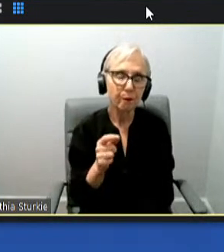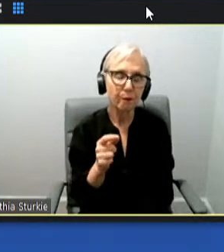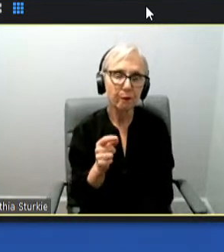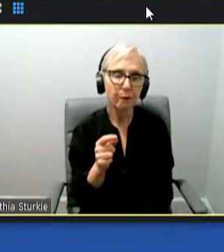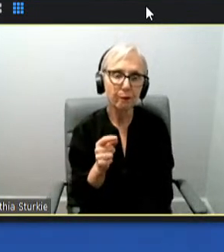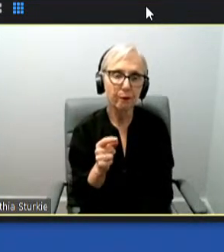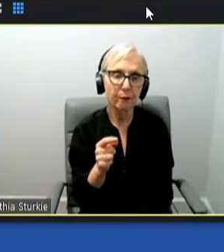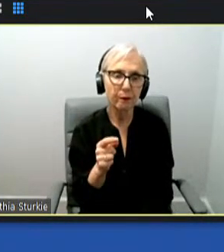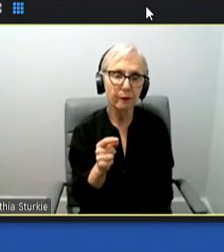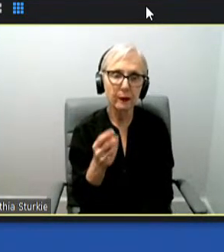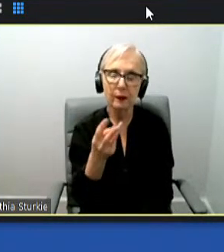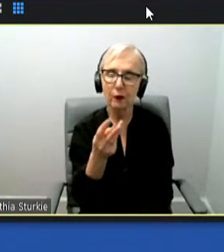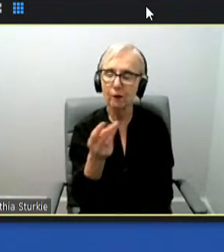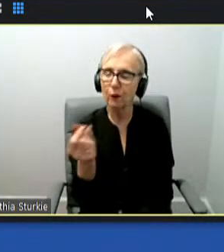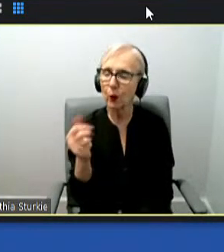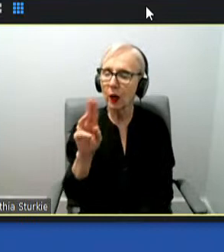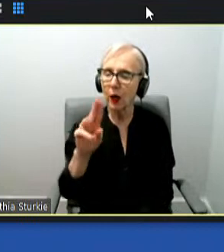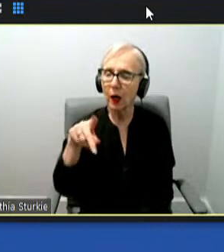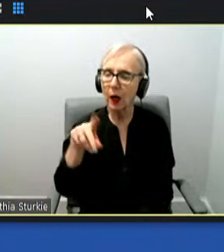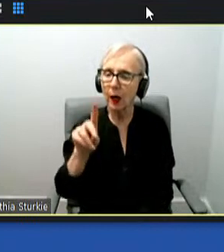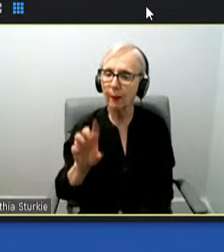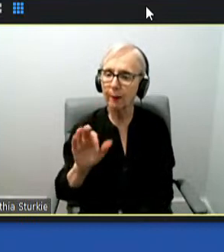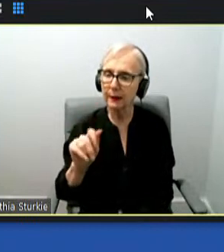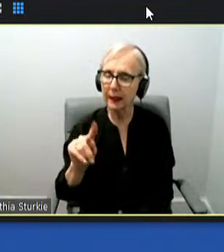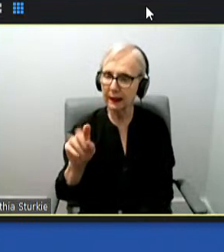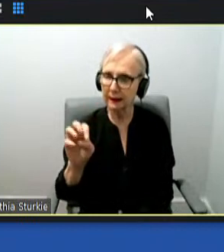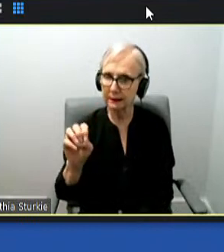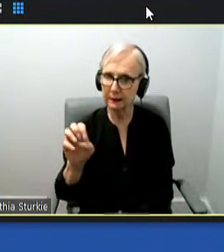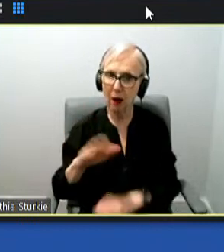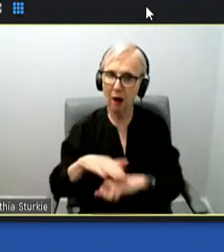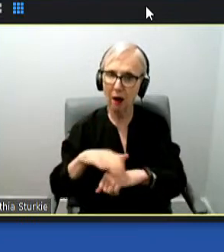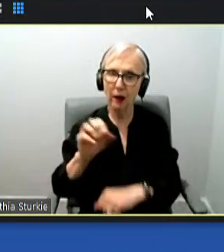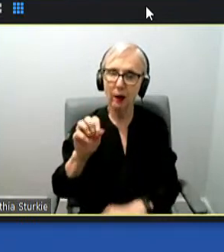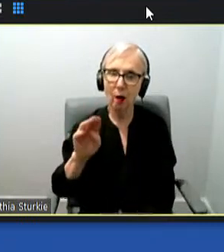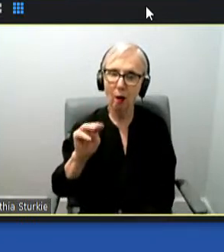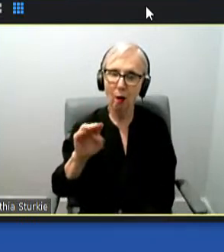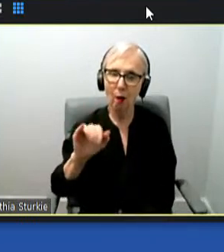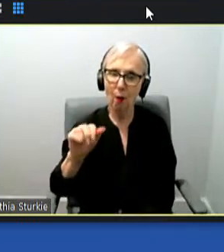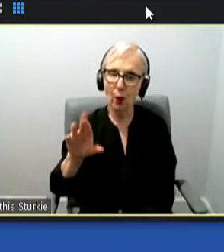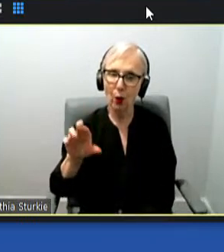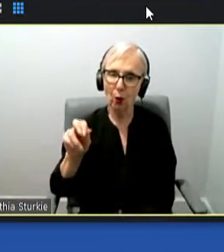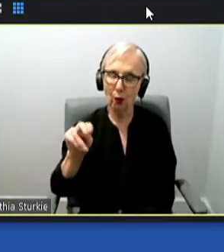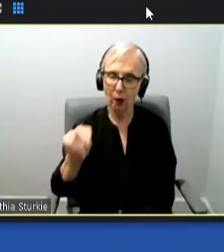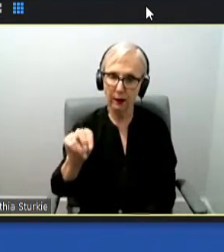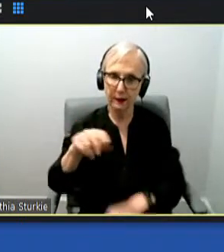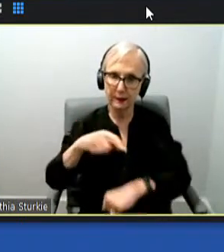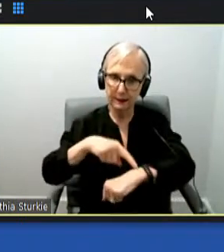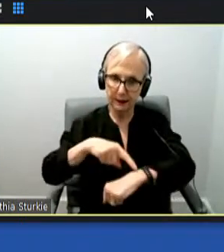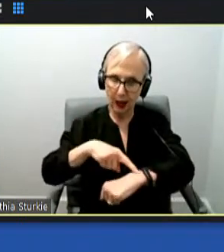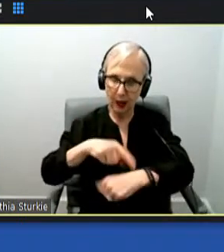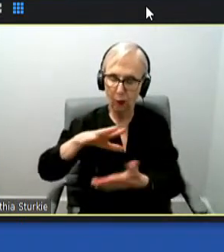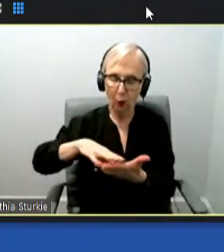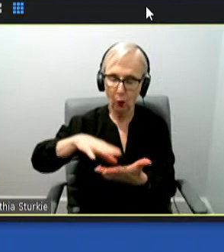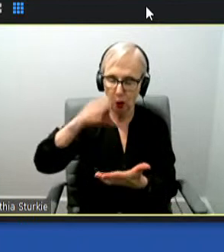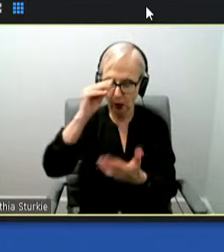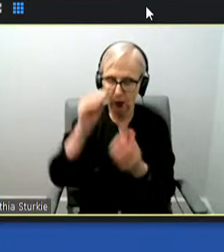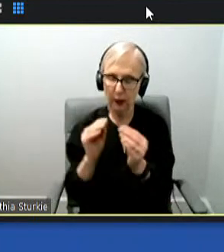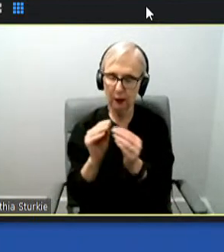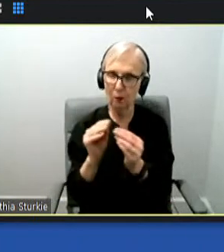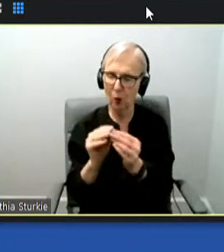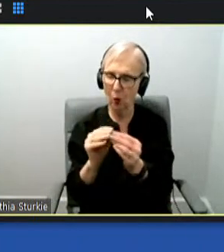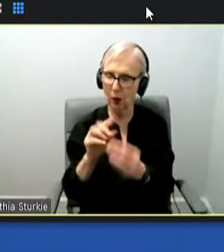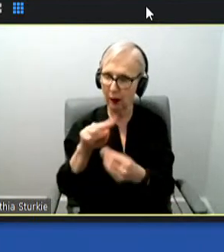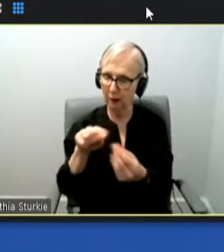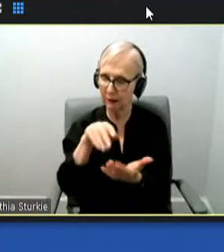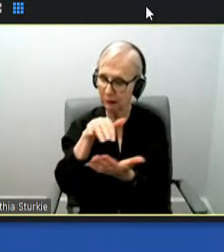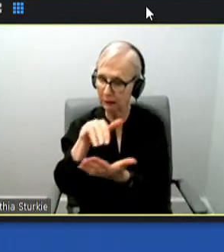All right, just a couple of updates on the Omicron variant. So as time goes on, we are learning more and more about this variant,